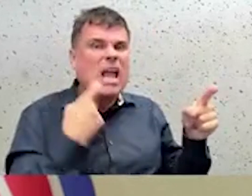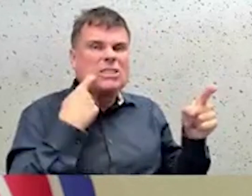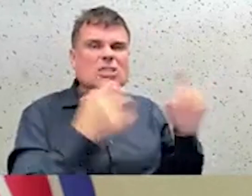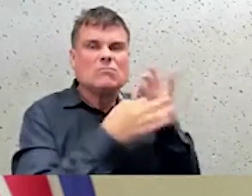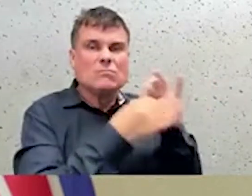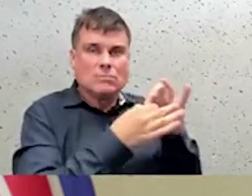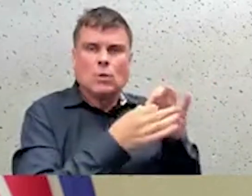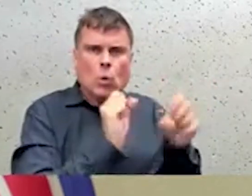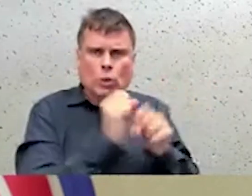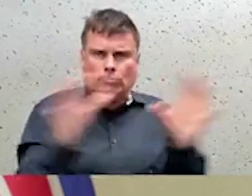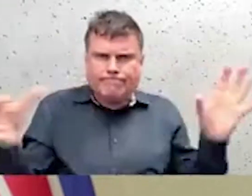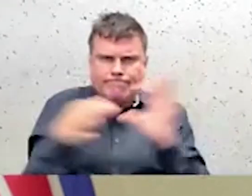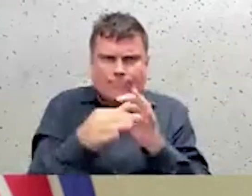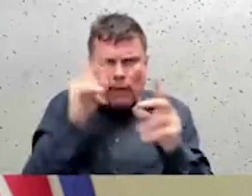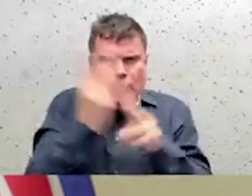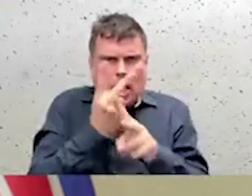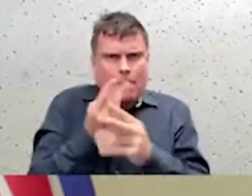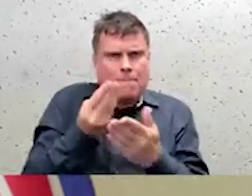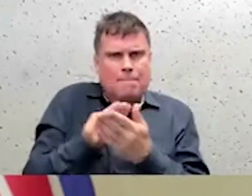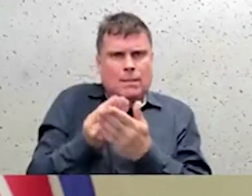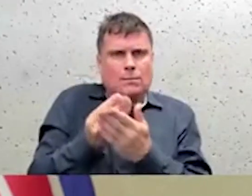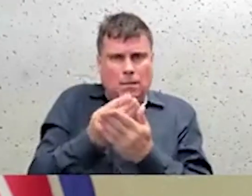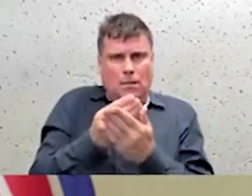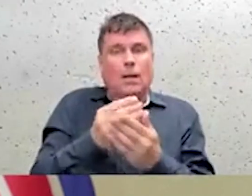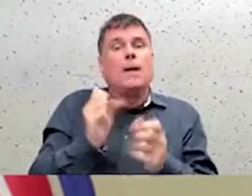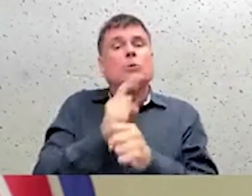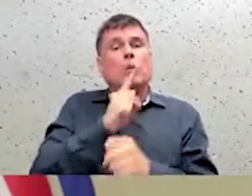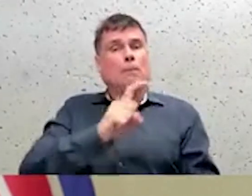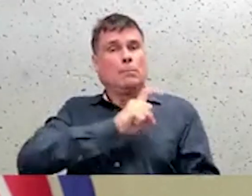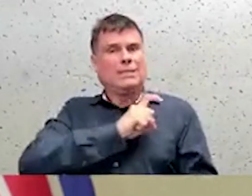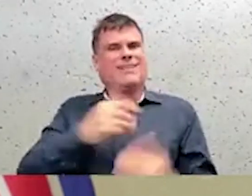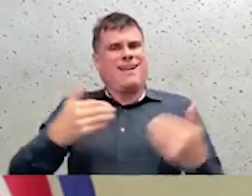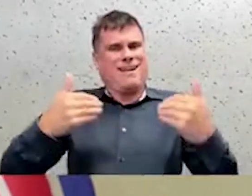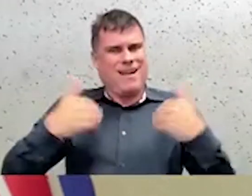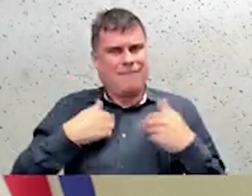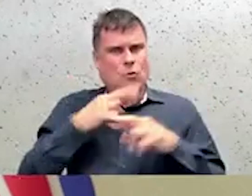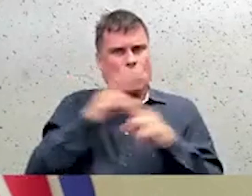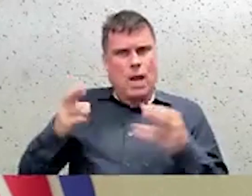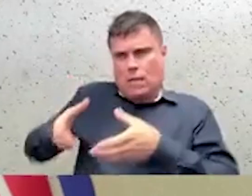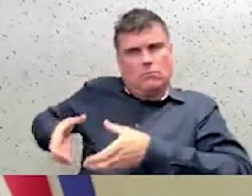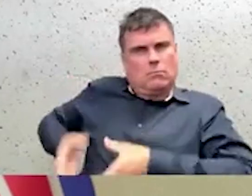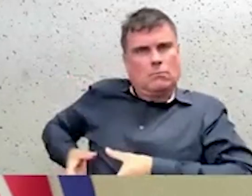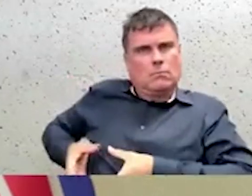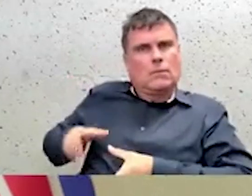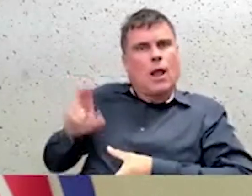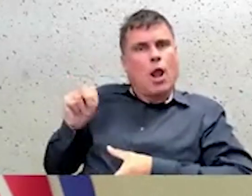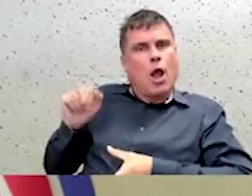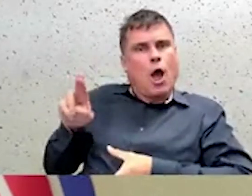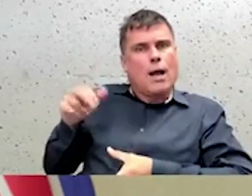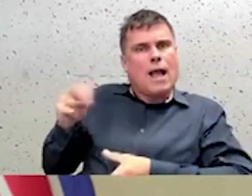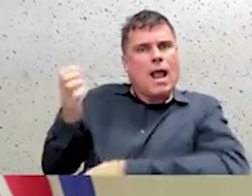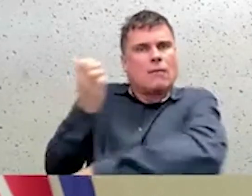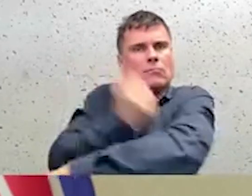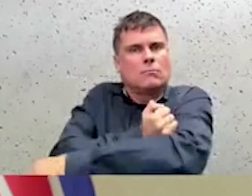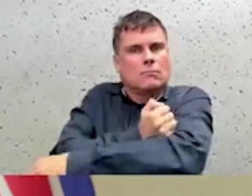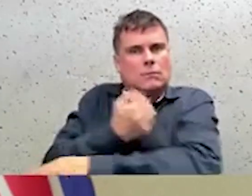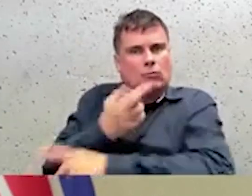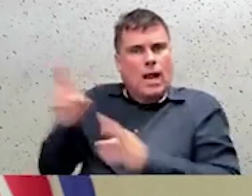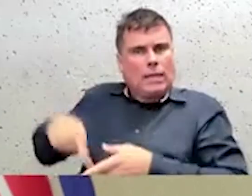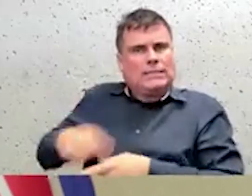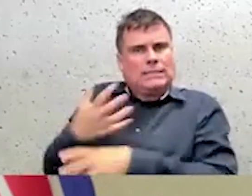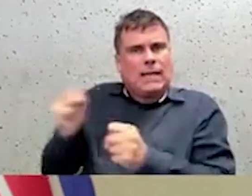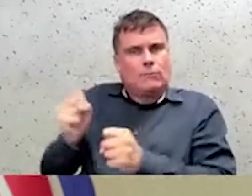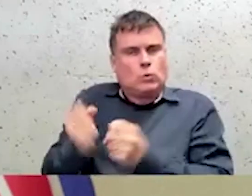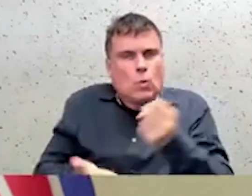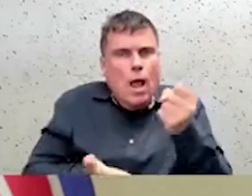have access to naloxone so they can perform life-saving interventions with those in crisis, that will continue,